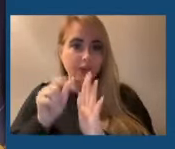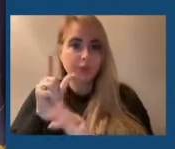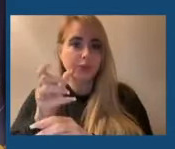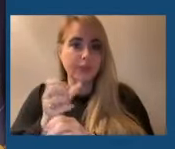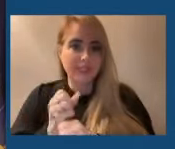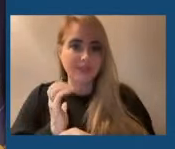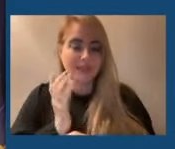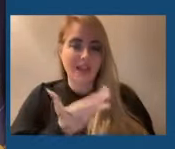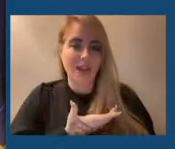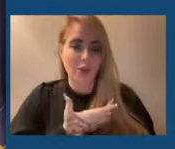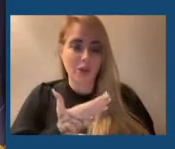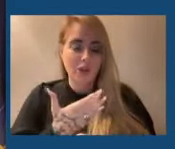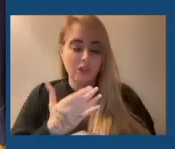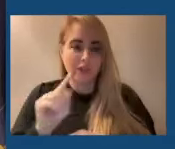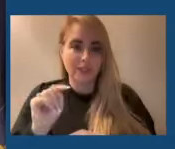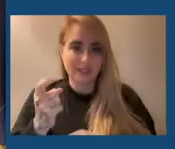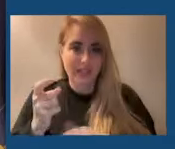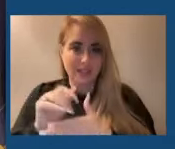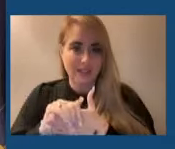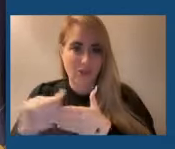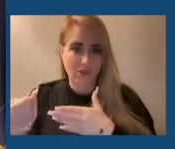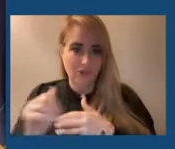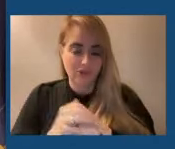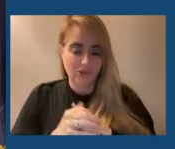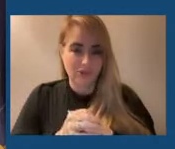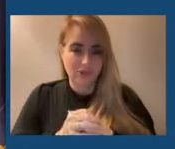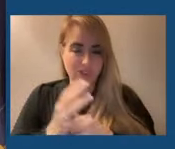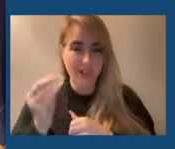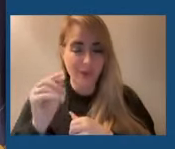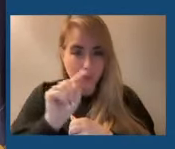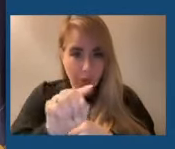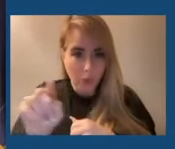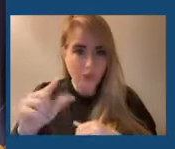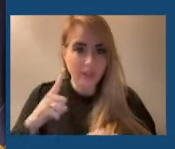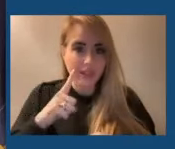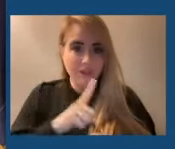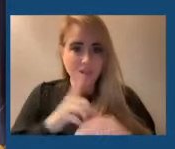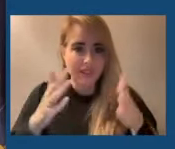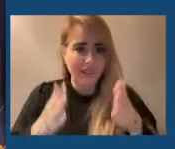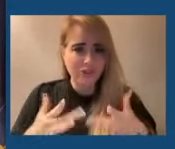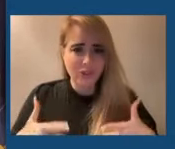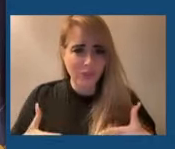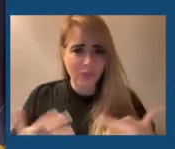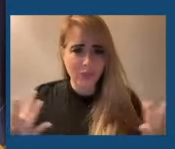our tax dollars. And those legislators are thrilled,